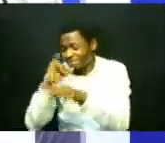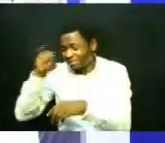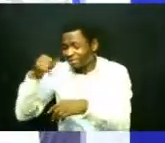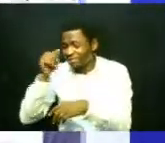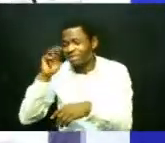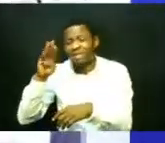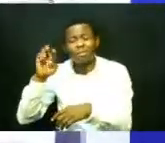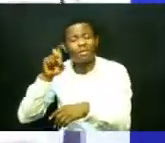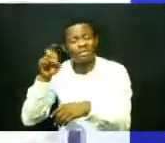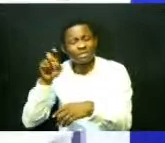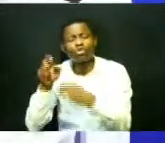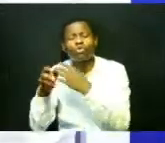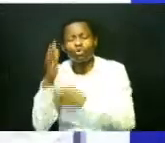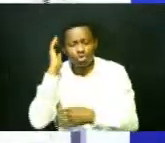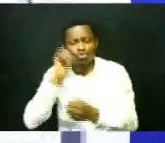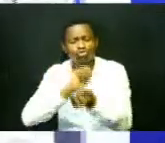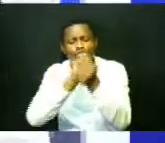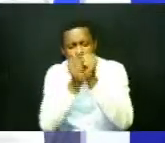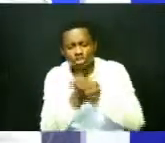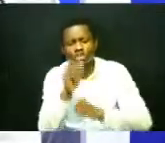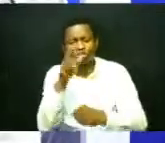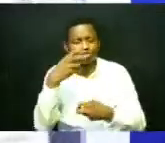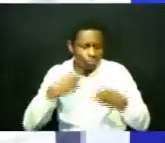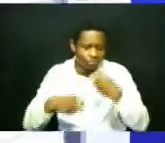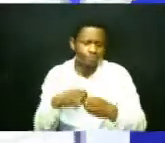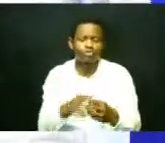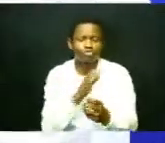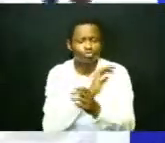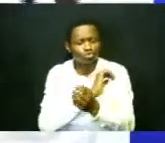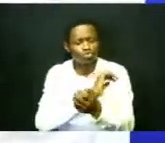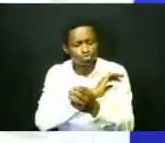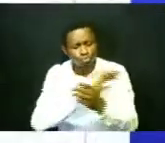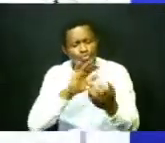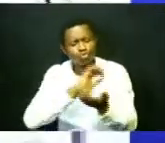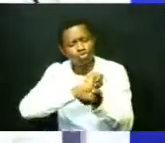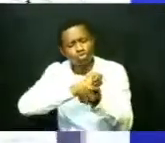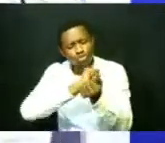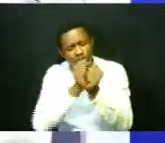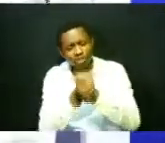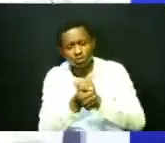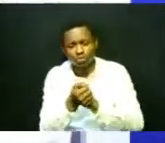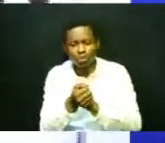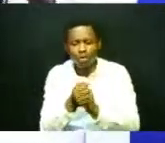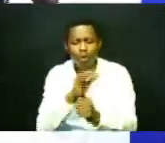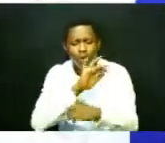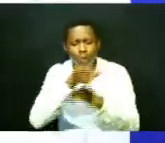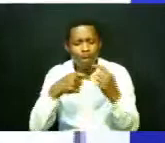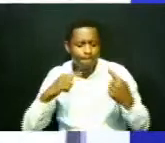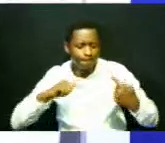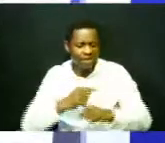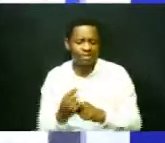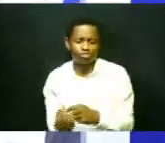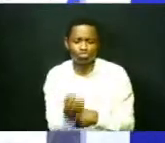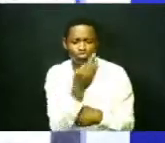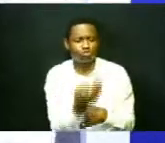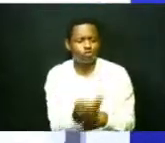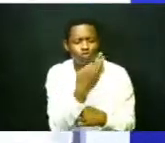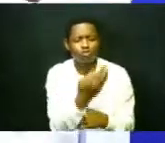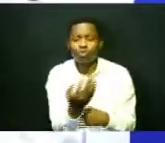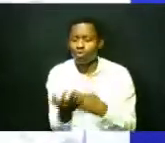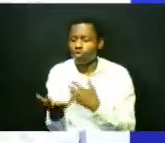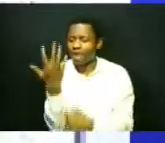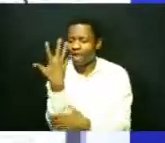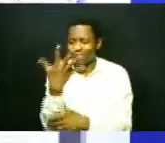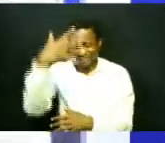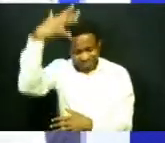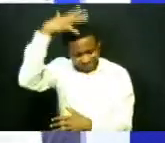your situation. He will enlarge your coast. He will take pain from you. His hand will rest upon you. And